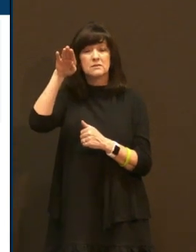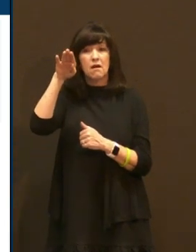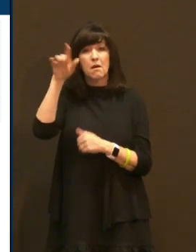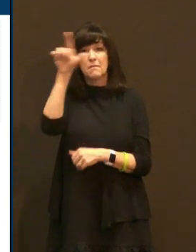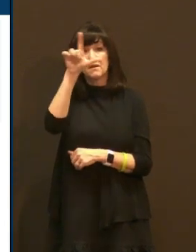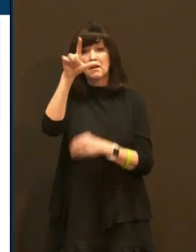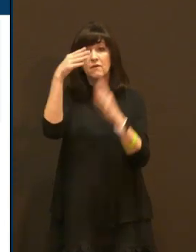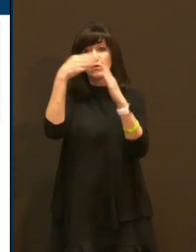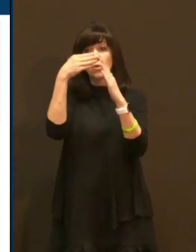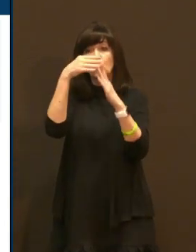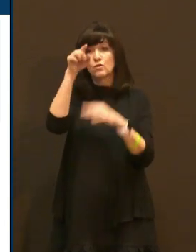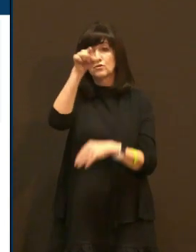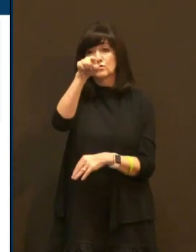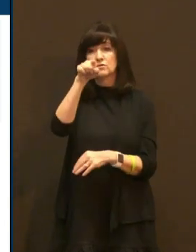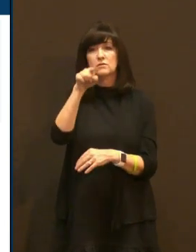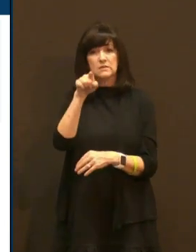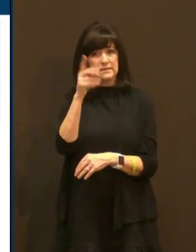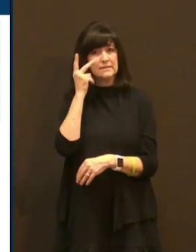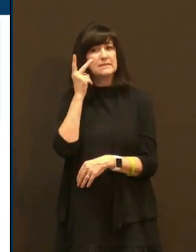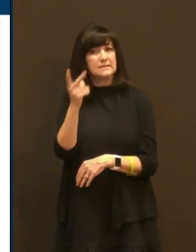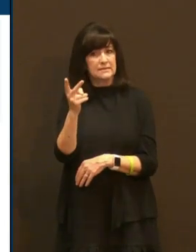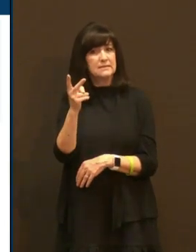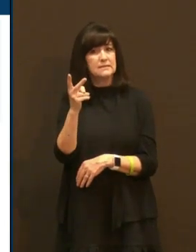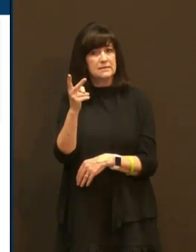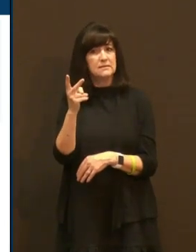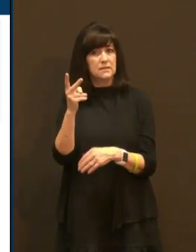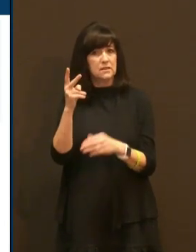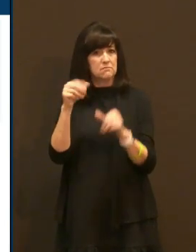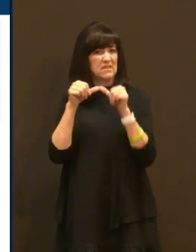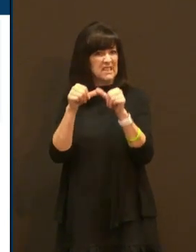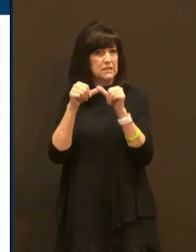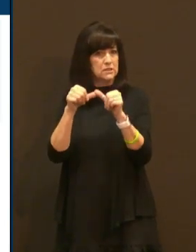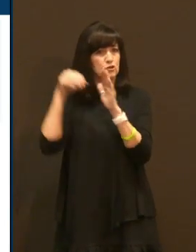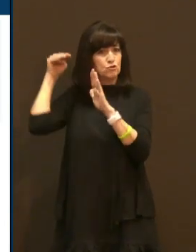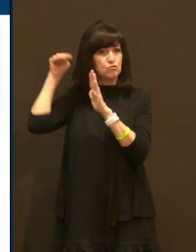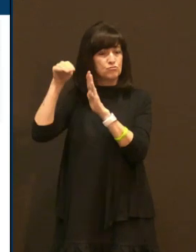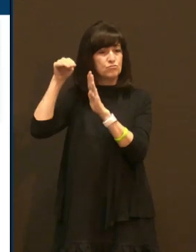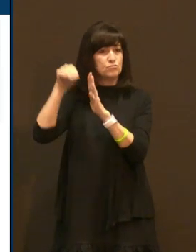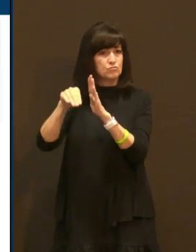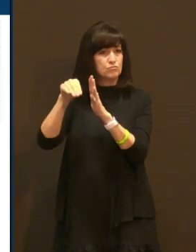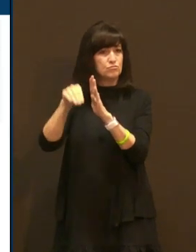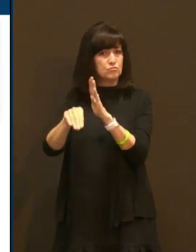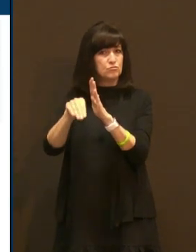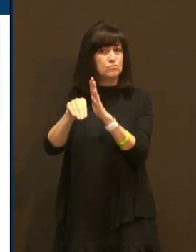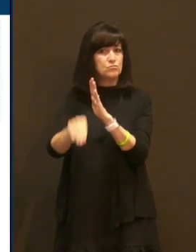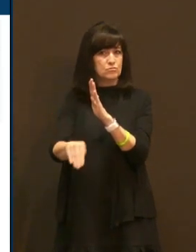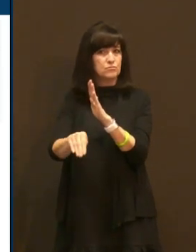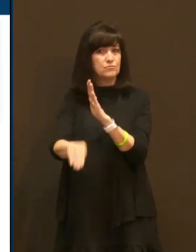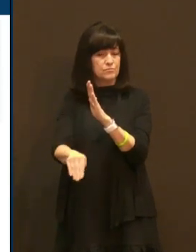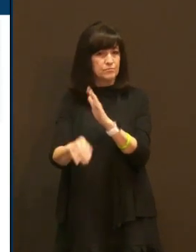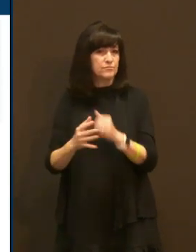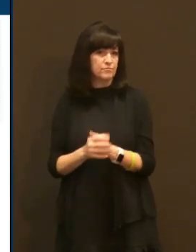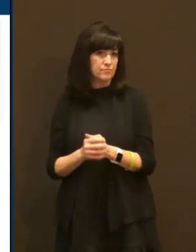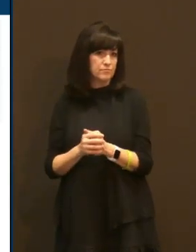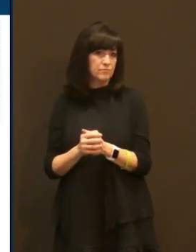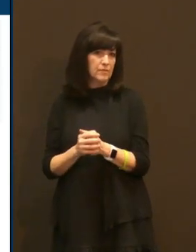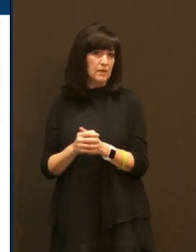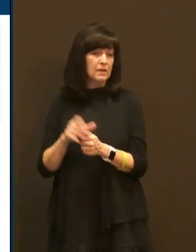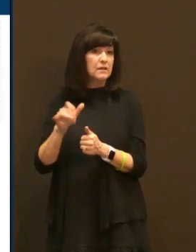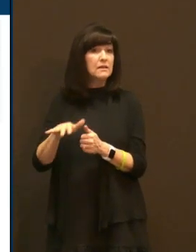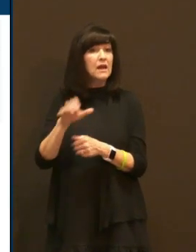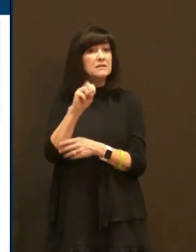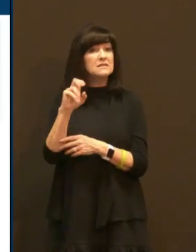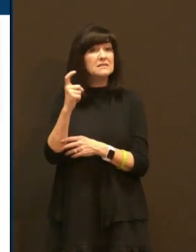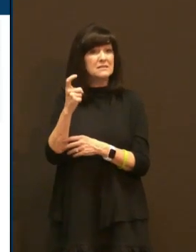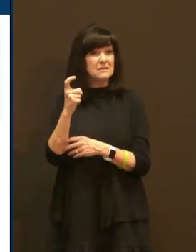corner, you can see it consistently moving down, and even the Sussex County component